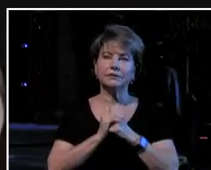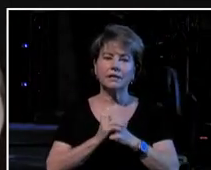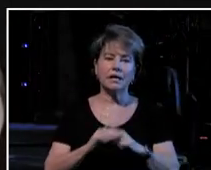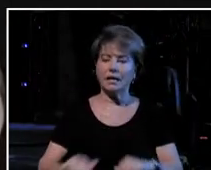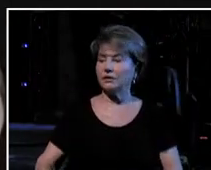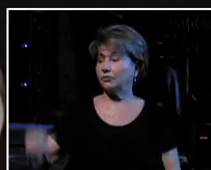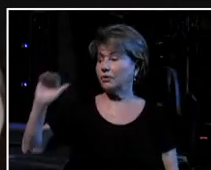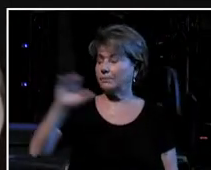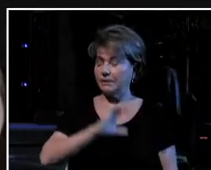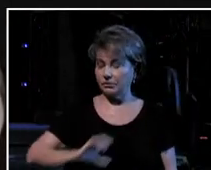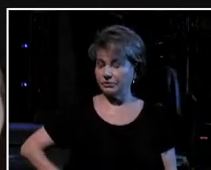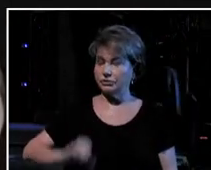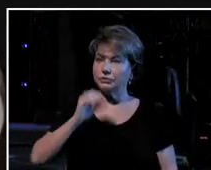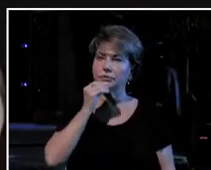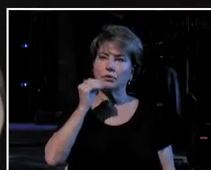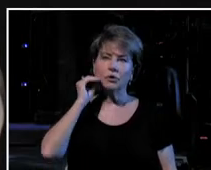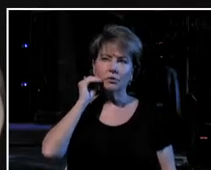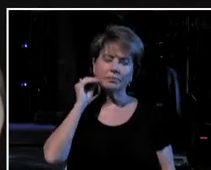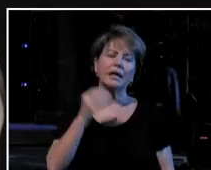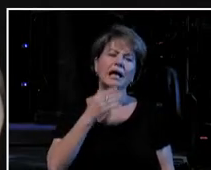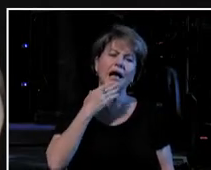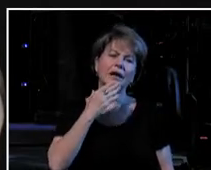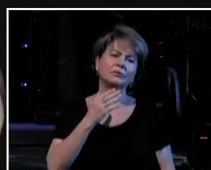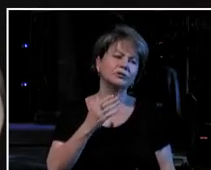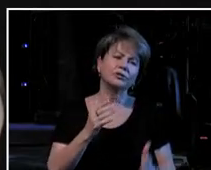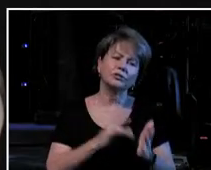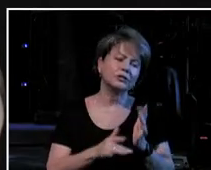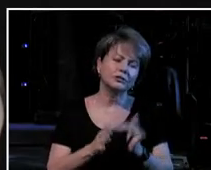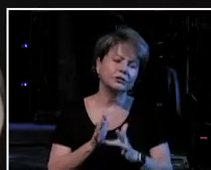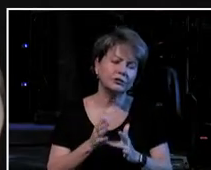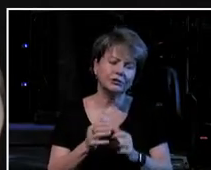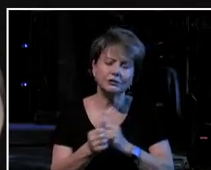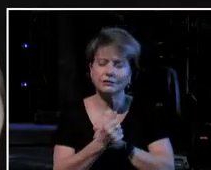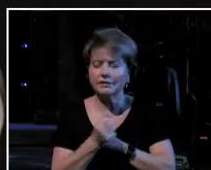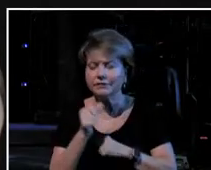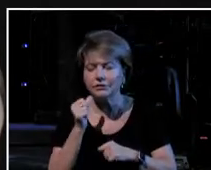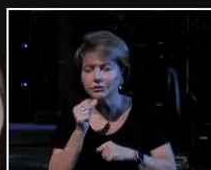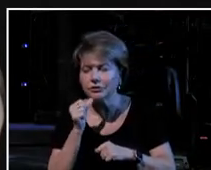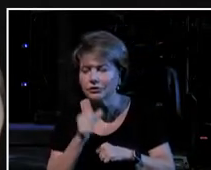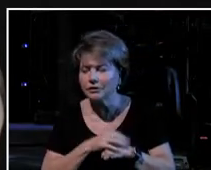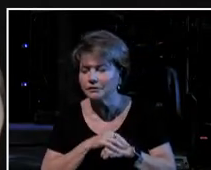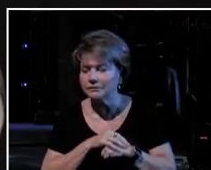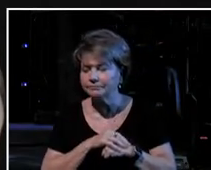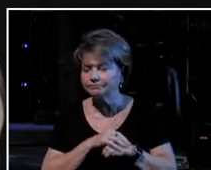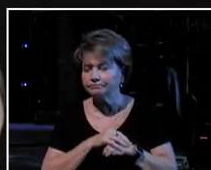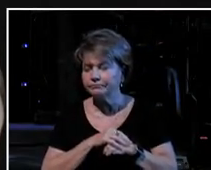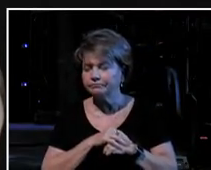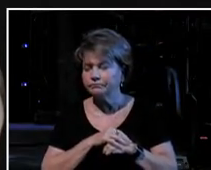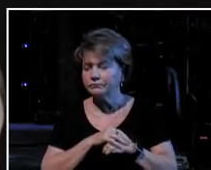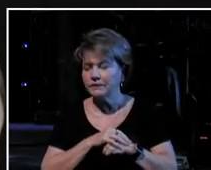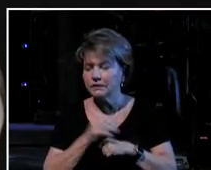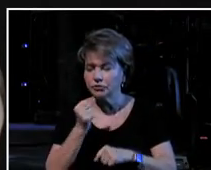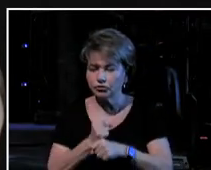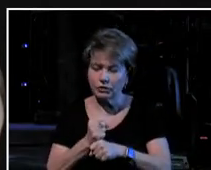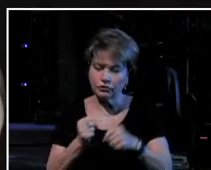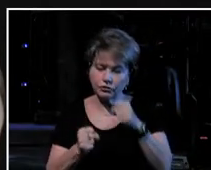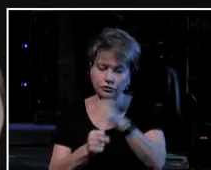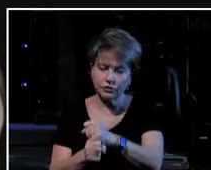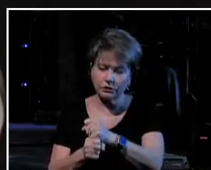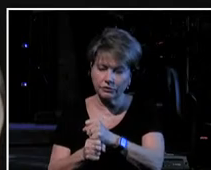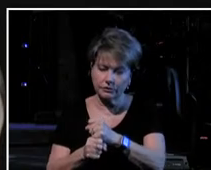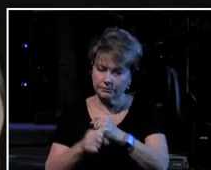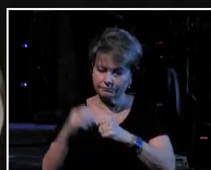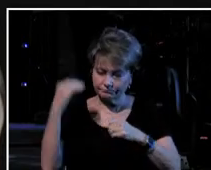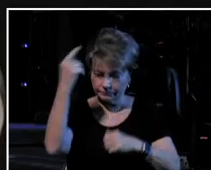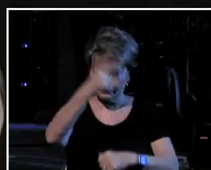from the outside, I was always a good little Jesus-loving girl. I was good at keeping a very structured exterior,